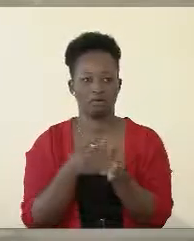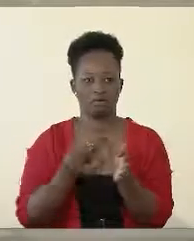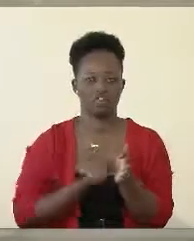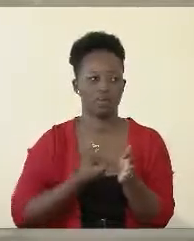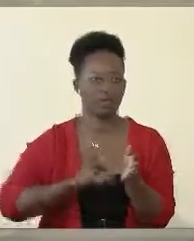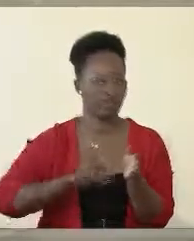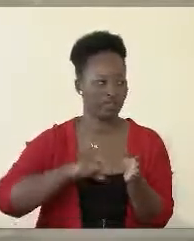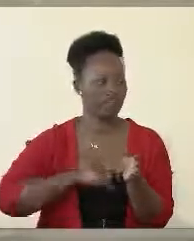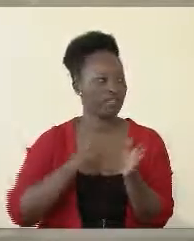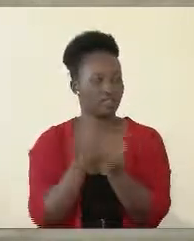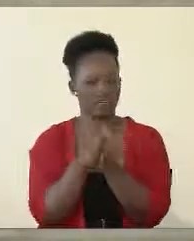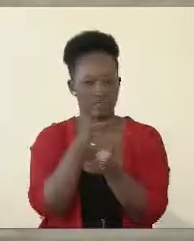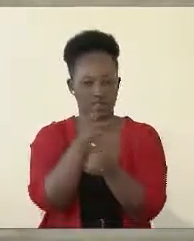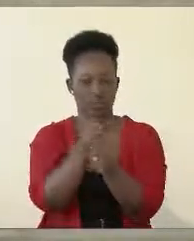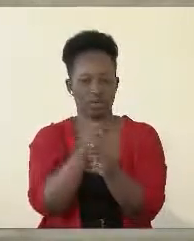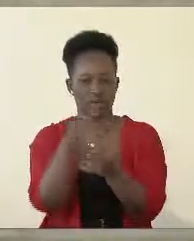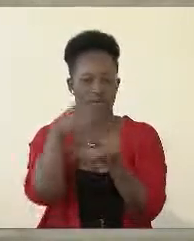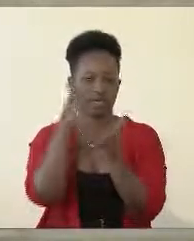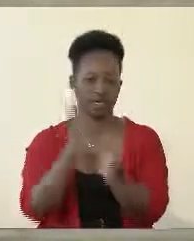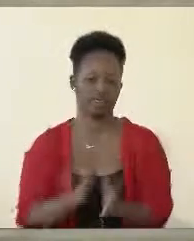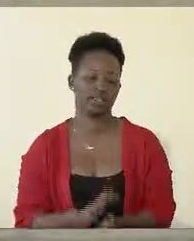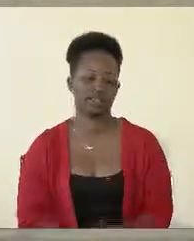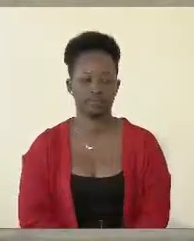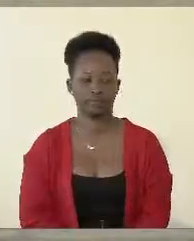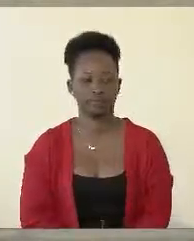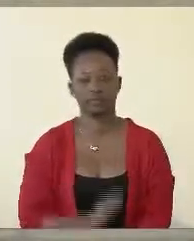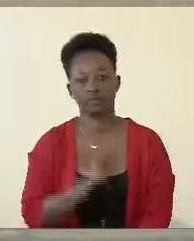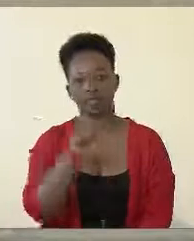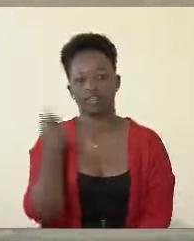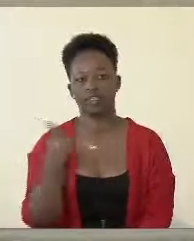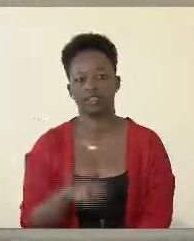and trust of customers in it. Then we have